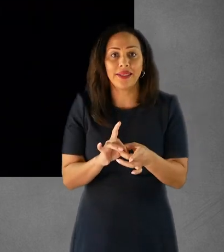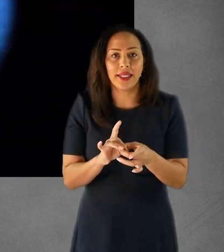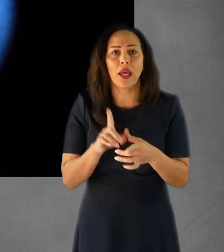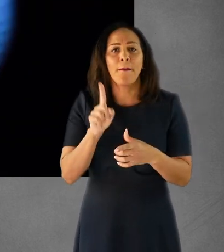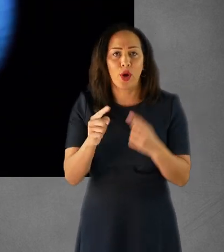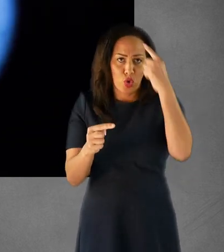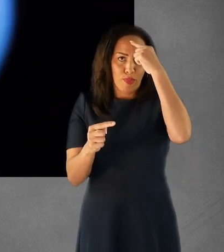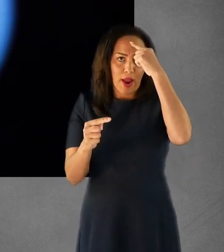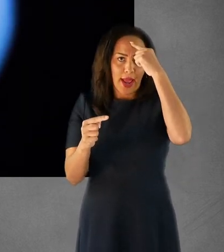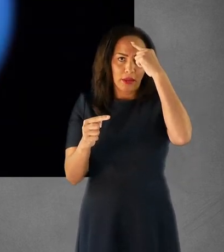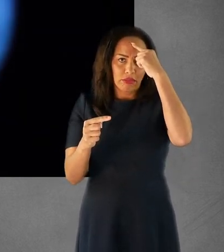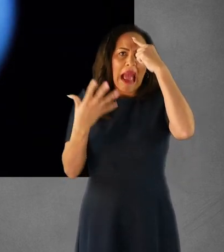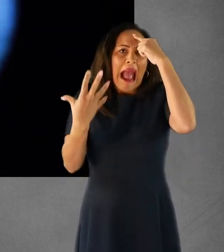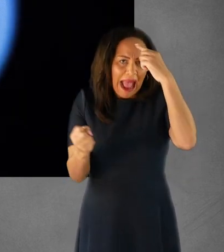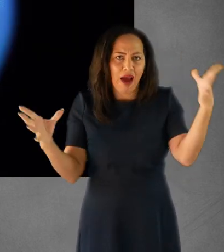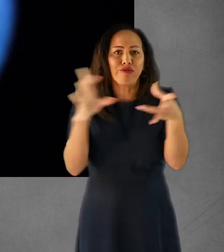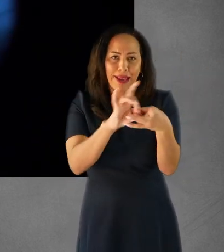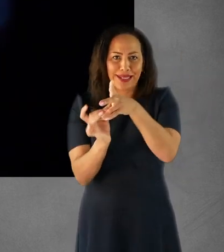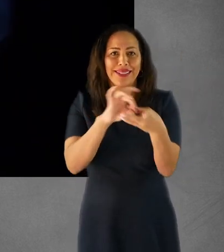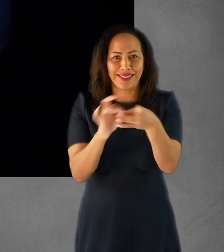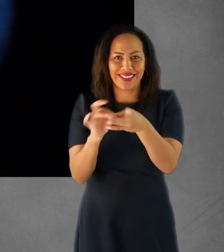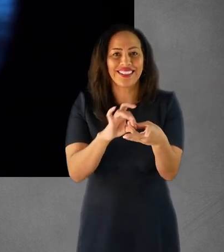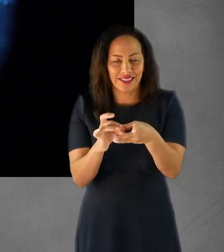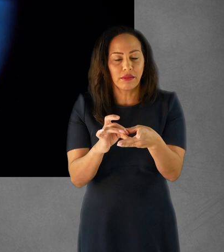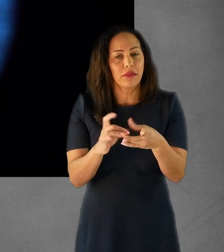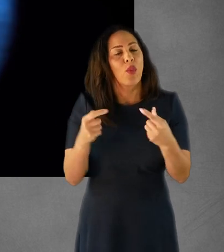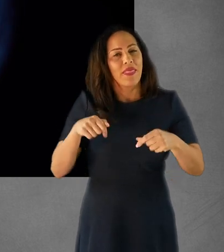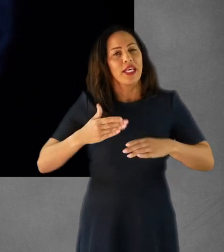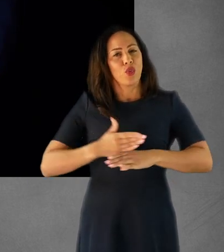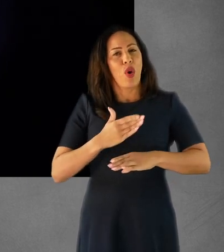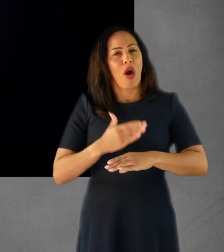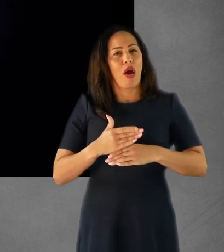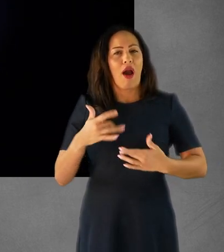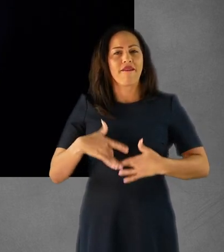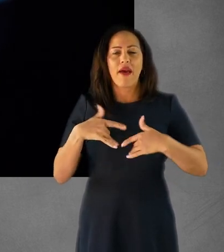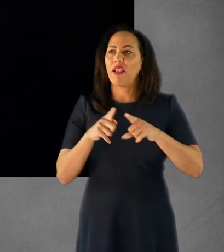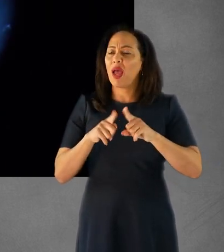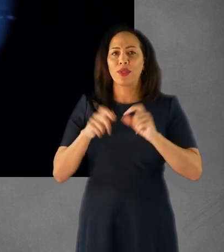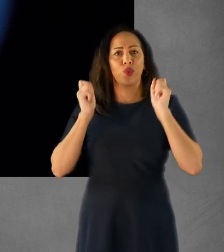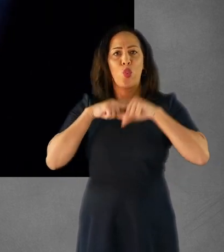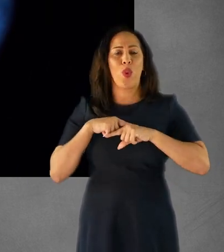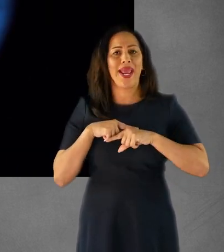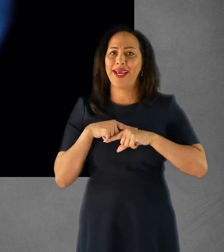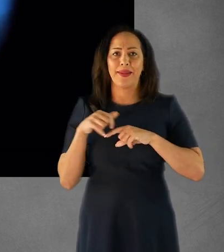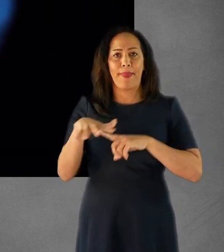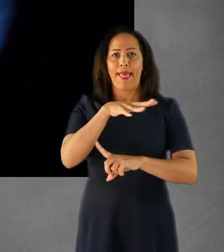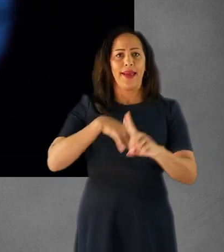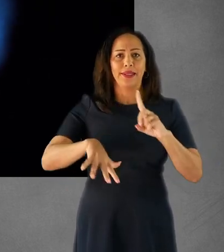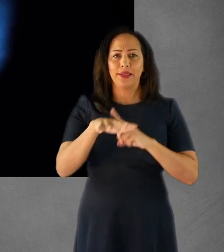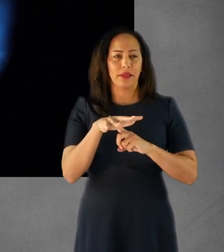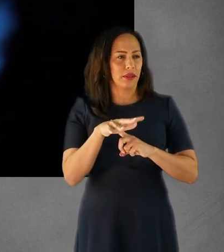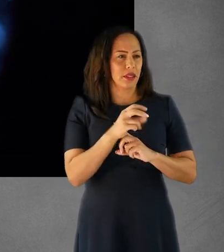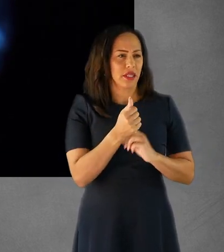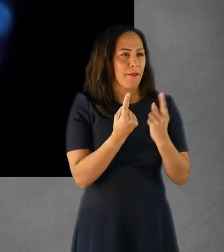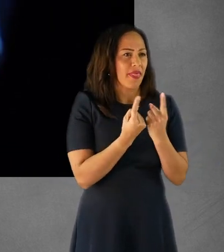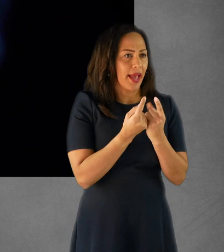this weird place where some things made sense in multiple meanings. And I shared with you